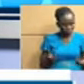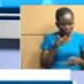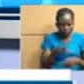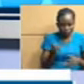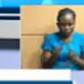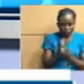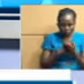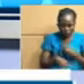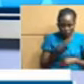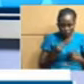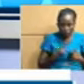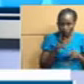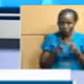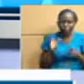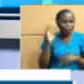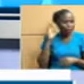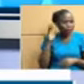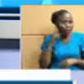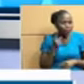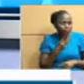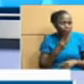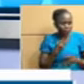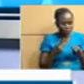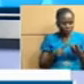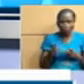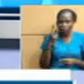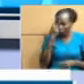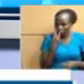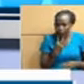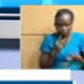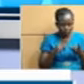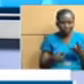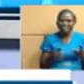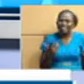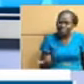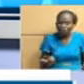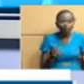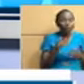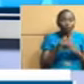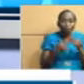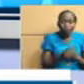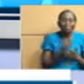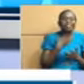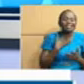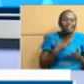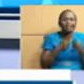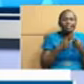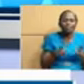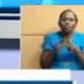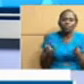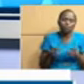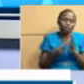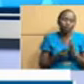disabilities, you have those who have hearing impairment, you have those who have visual impairment. So like the needs are kind of different, and we